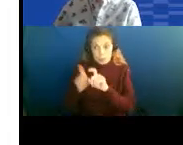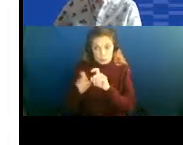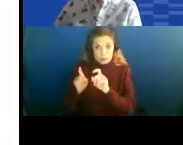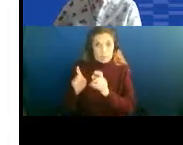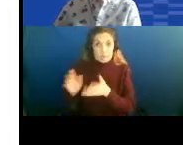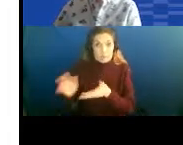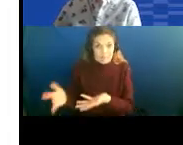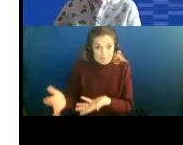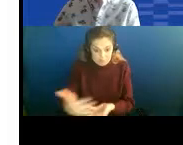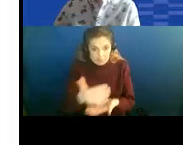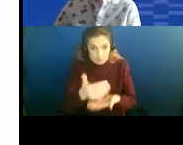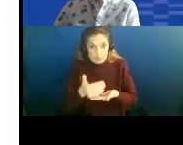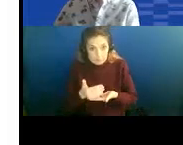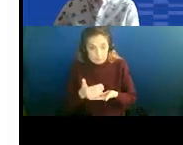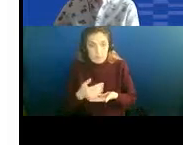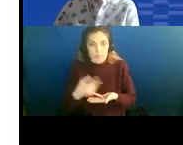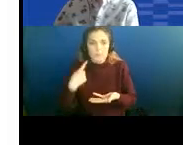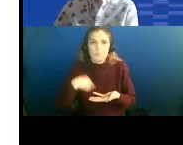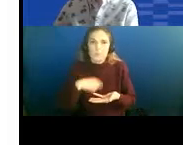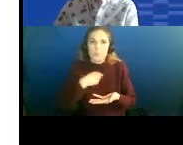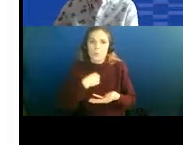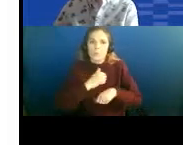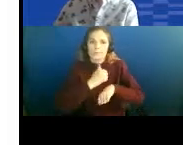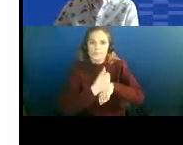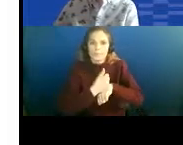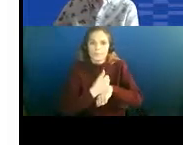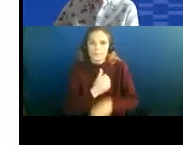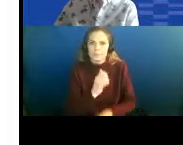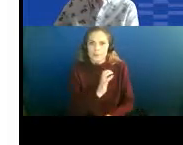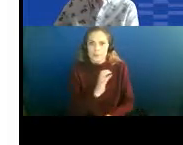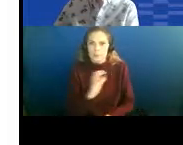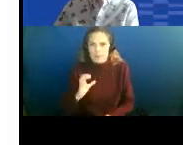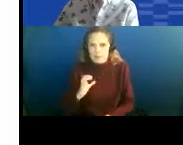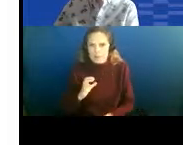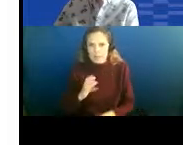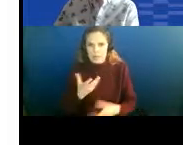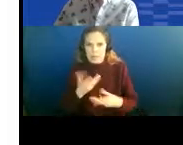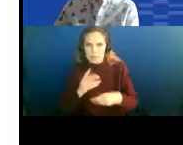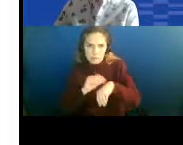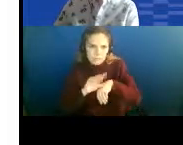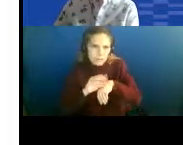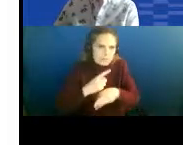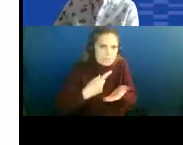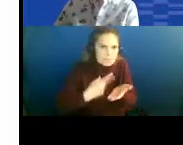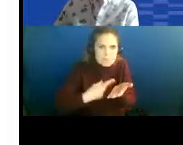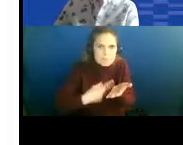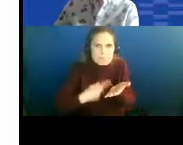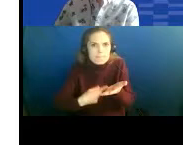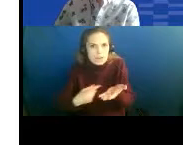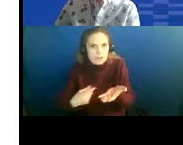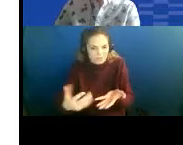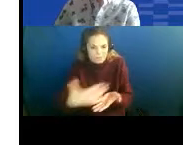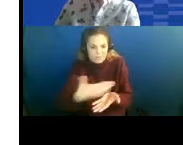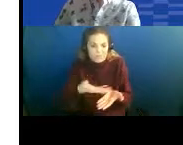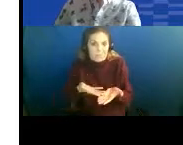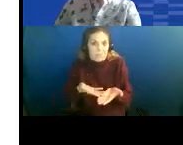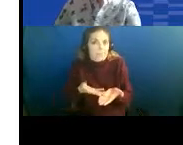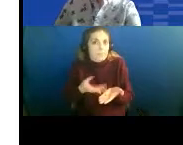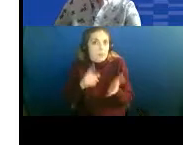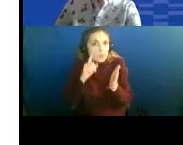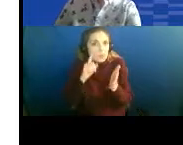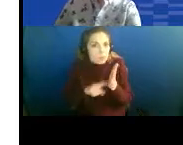this project and a related project to provide input through all stages of the research. we held national focus groups